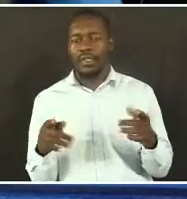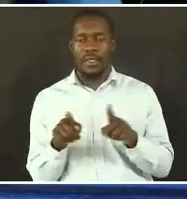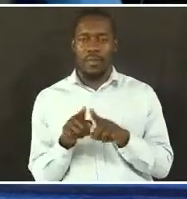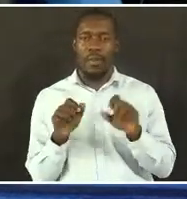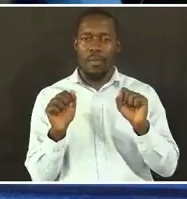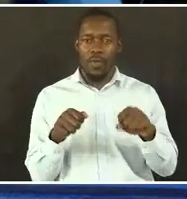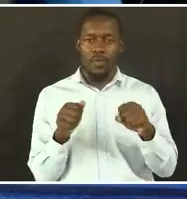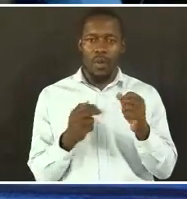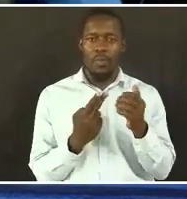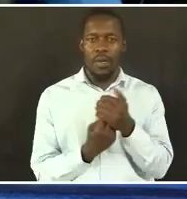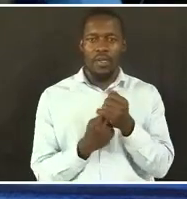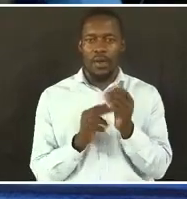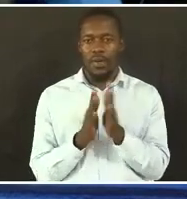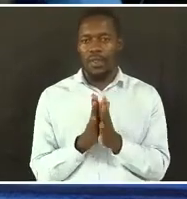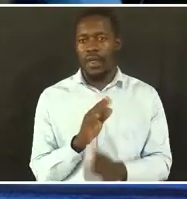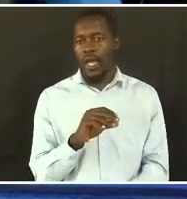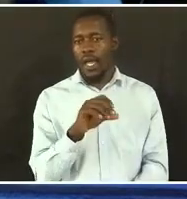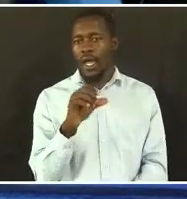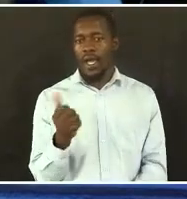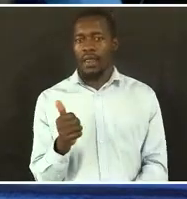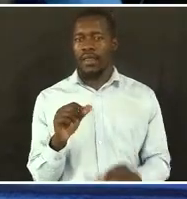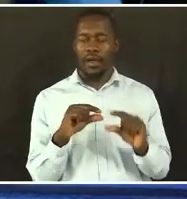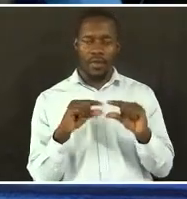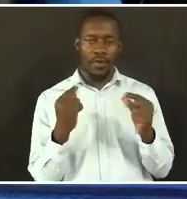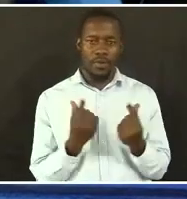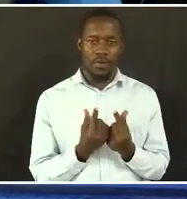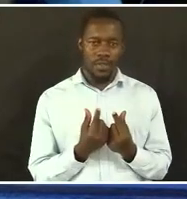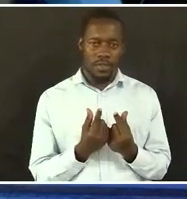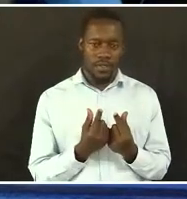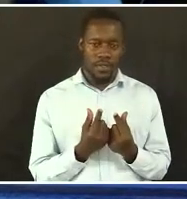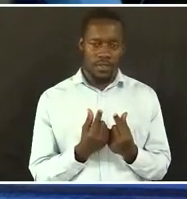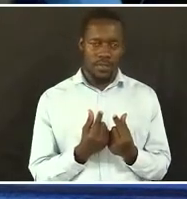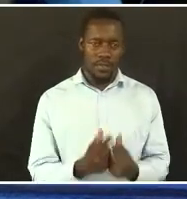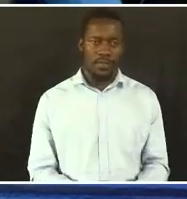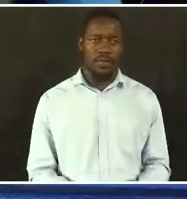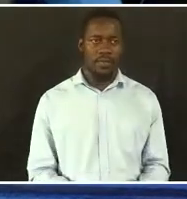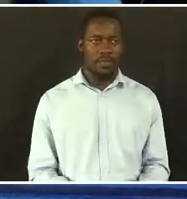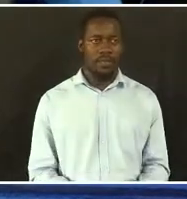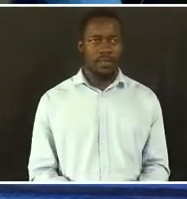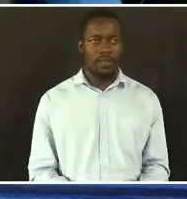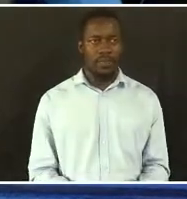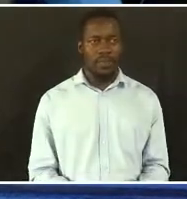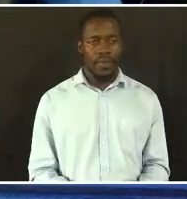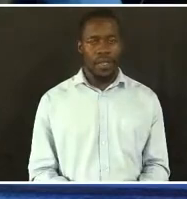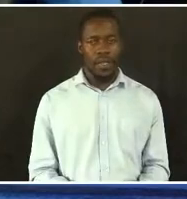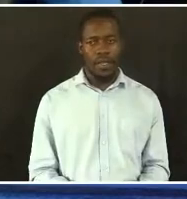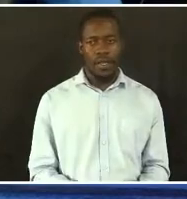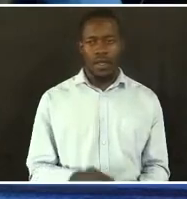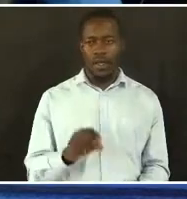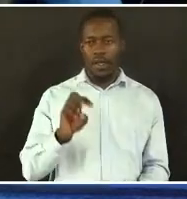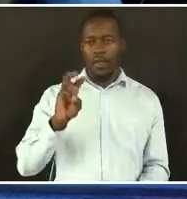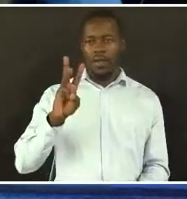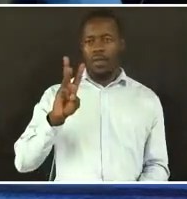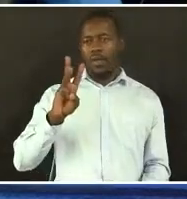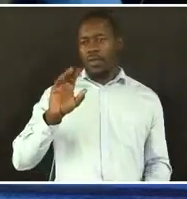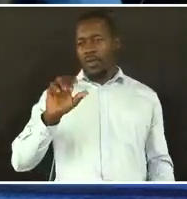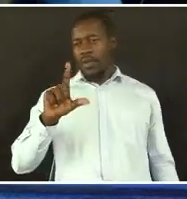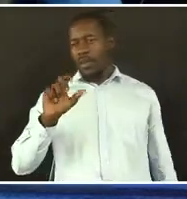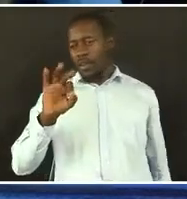of providing maybe bedding, is able to provide maybe